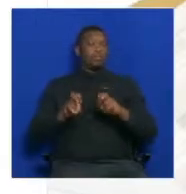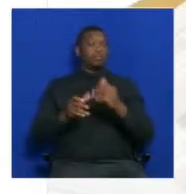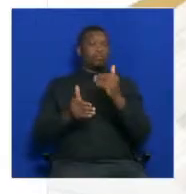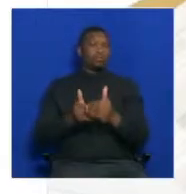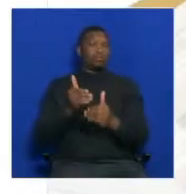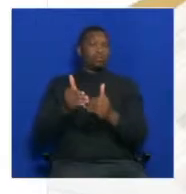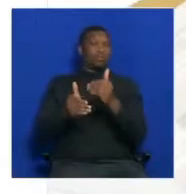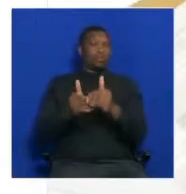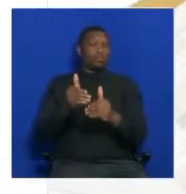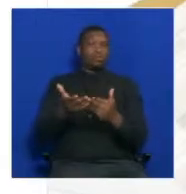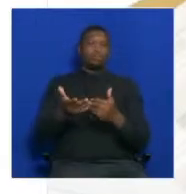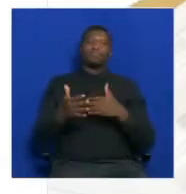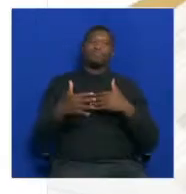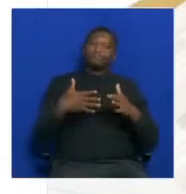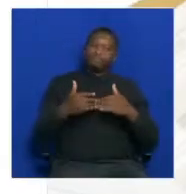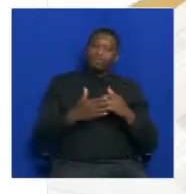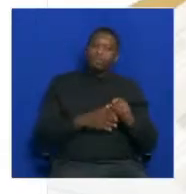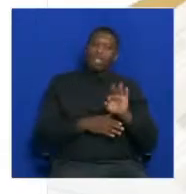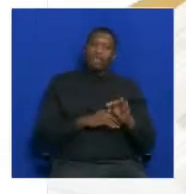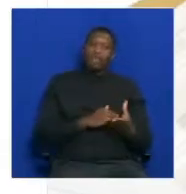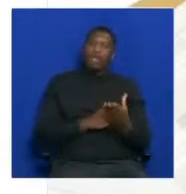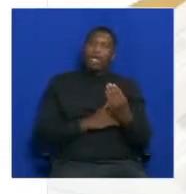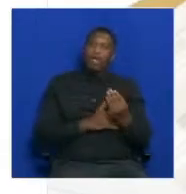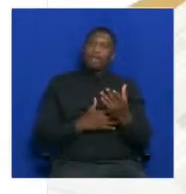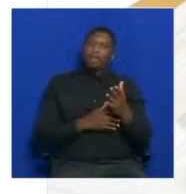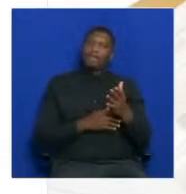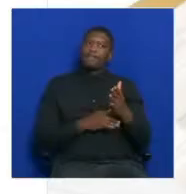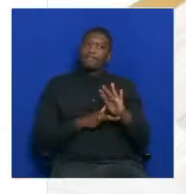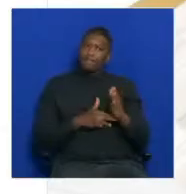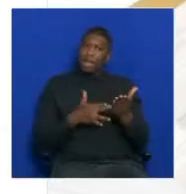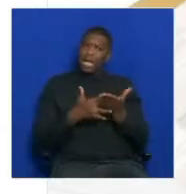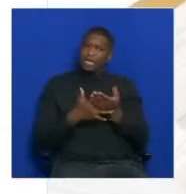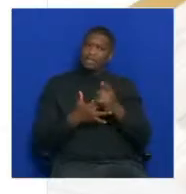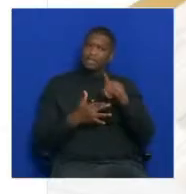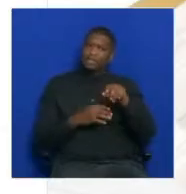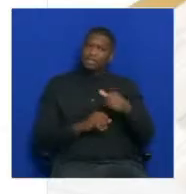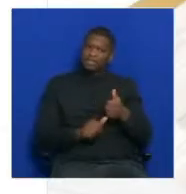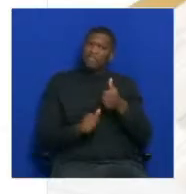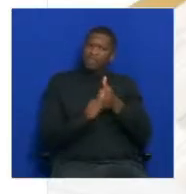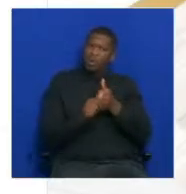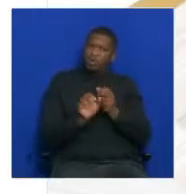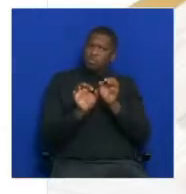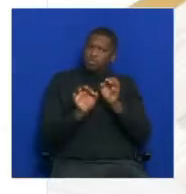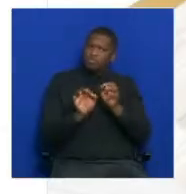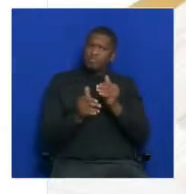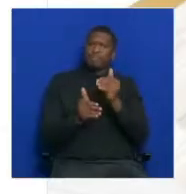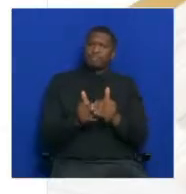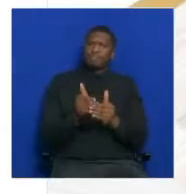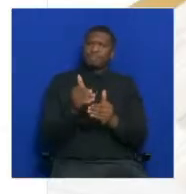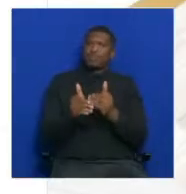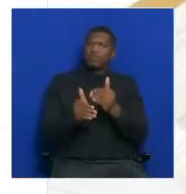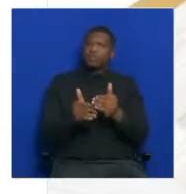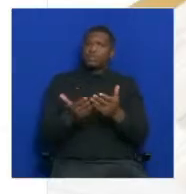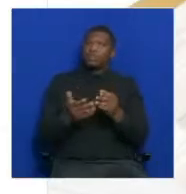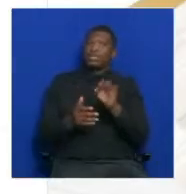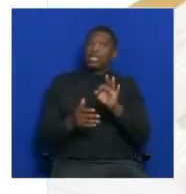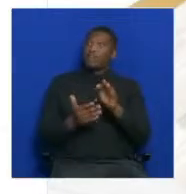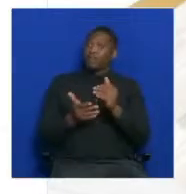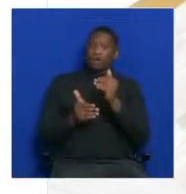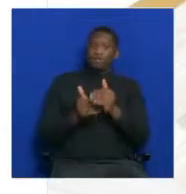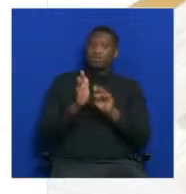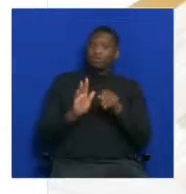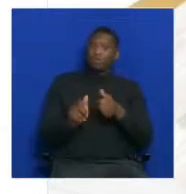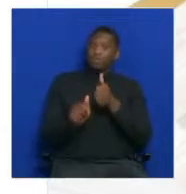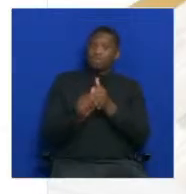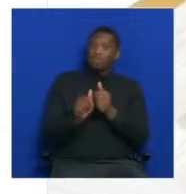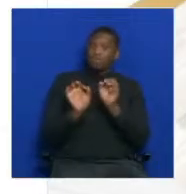case to answer, it must be dealt with in accordance with the process. And where the process is not followed, the integrity